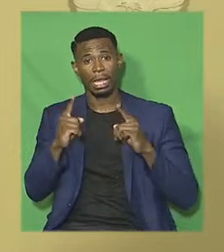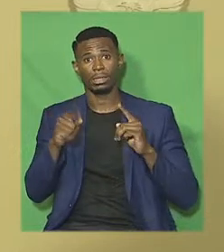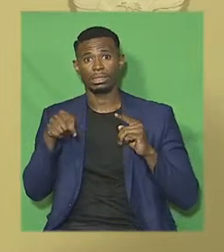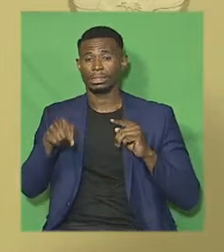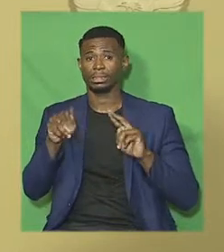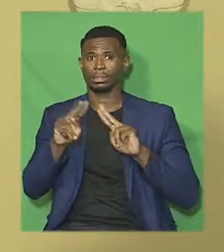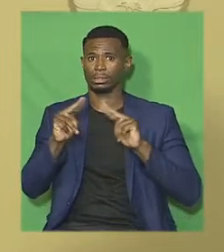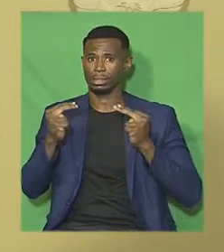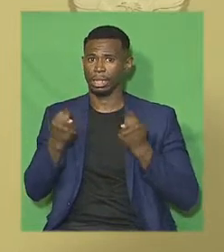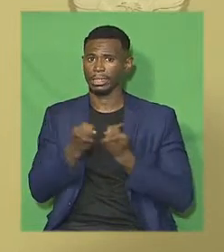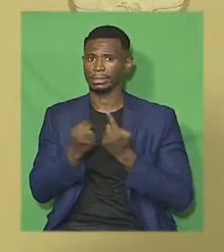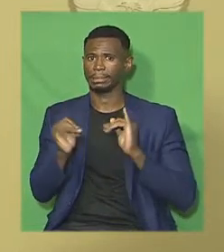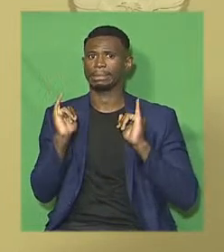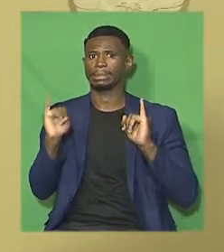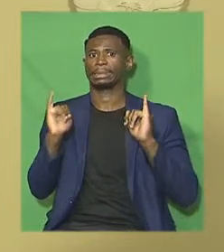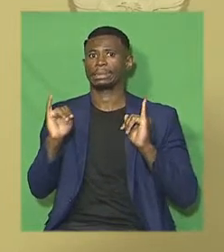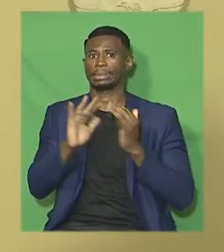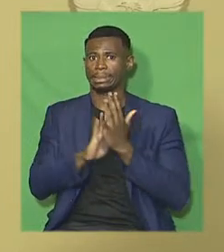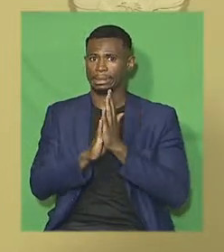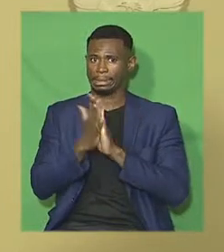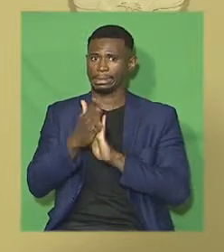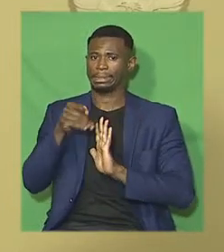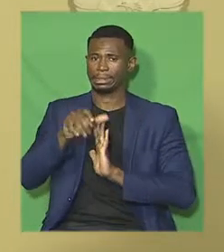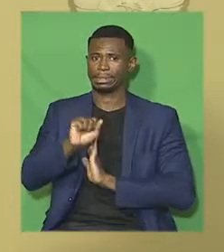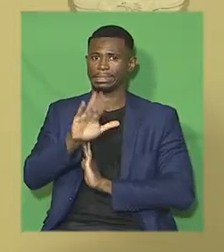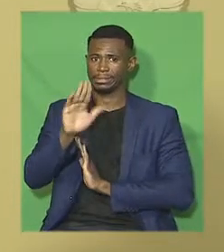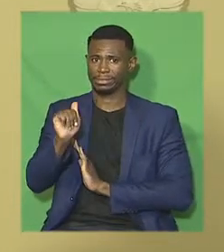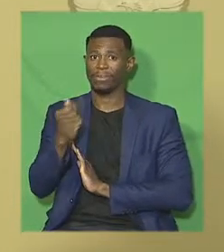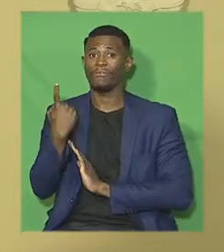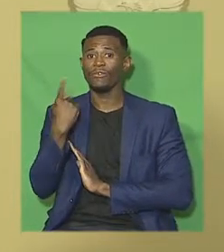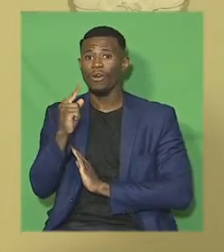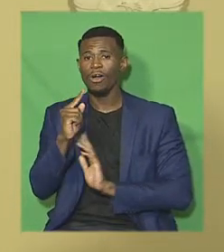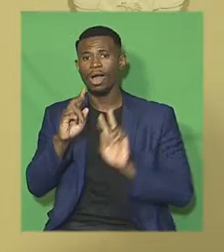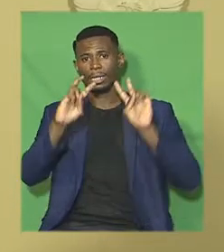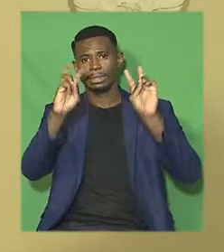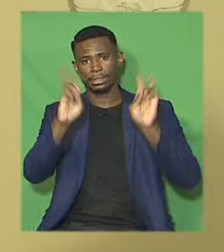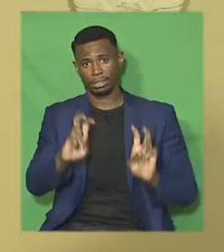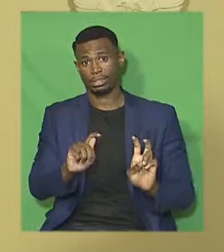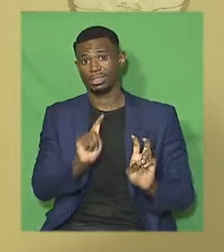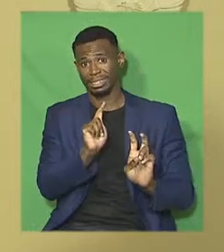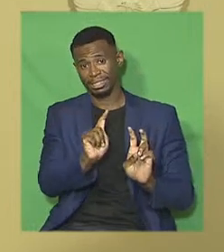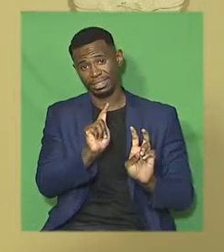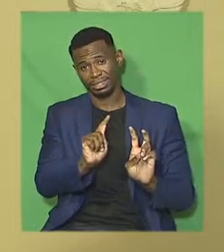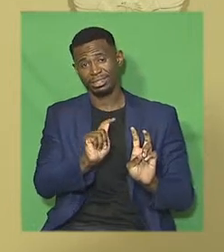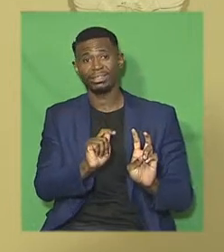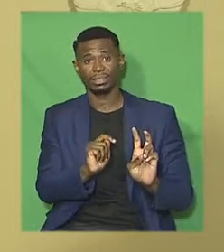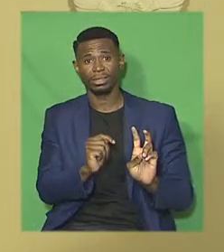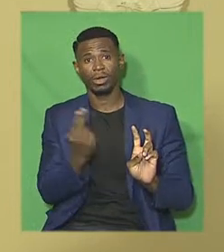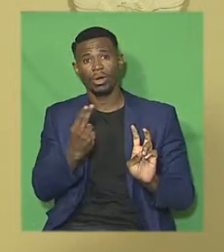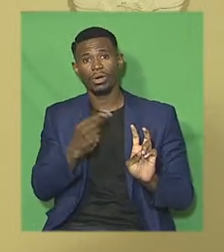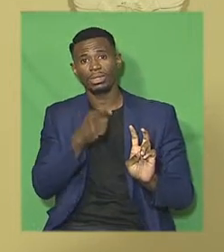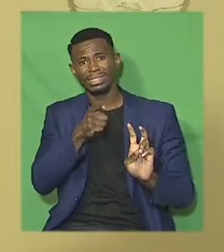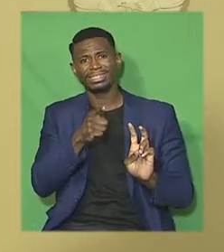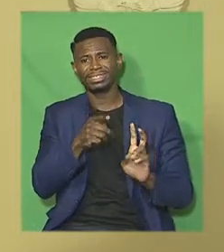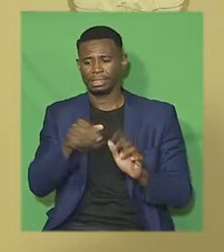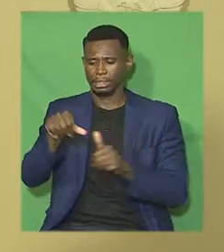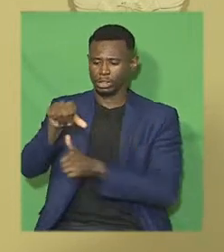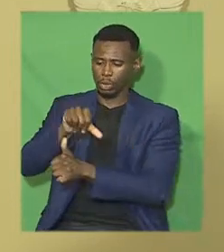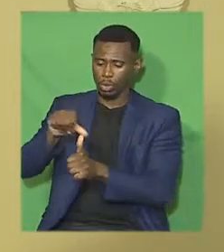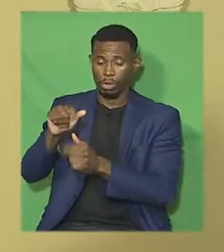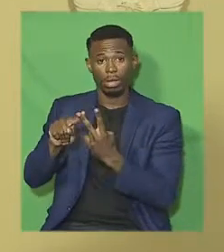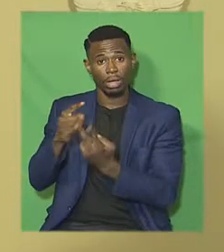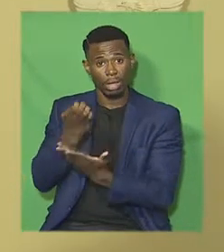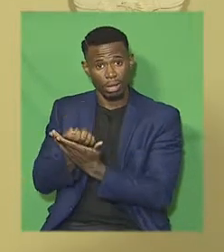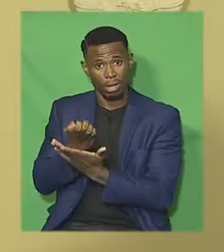disaster had been declared to respond to the electricity crisis and its social and economic